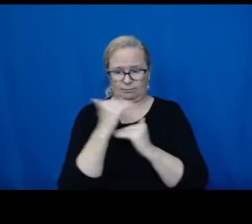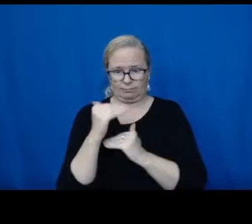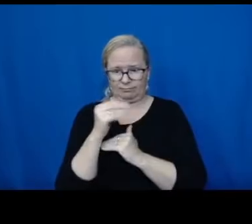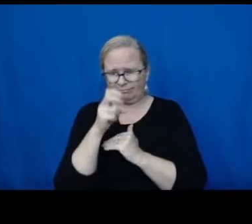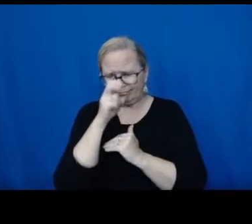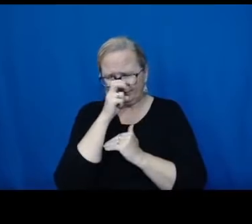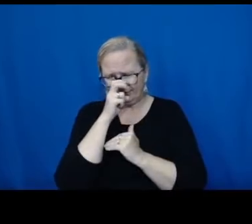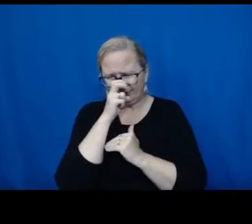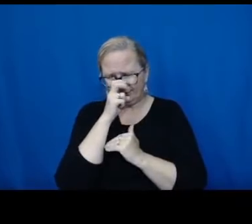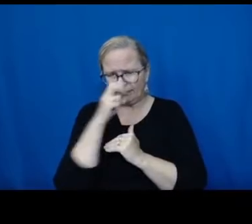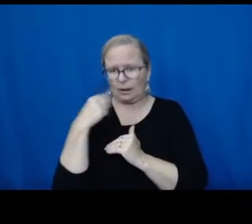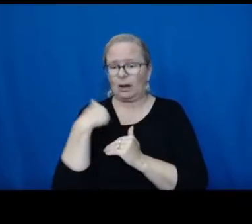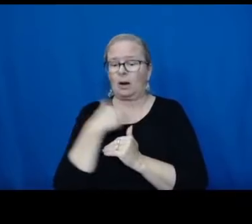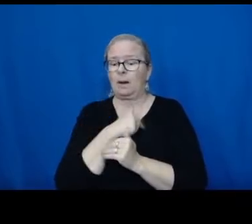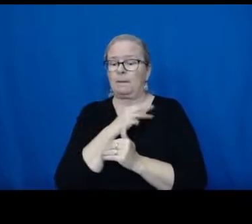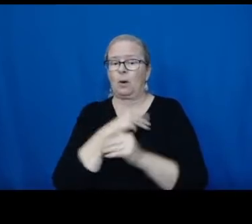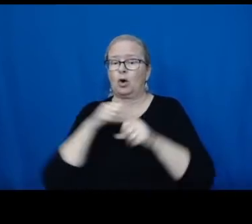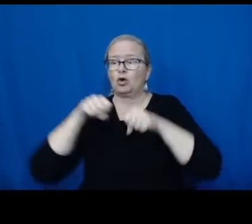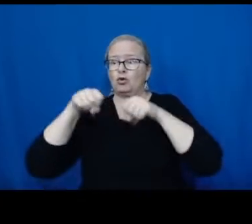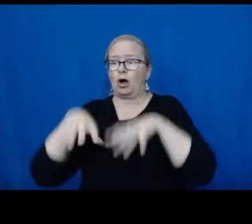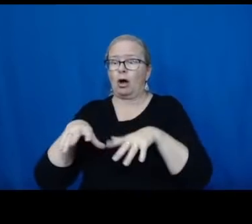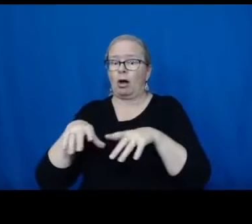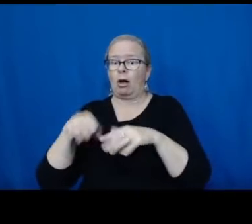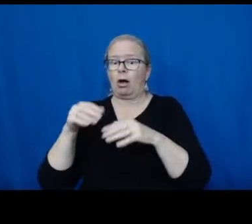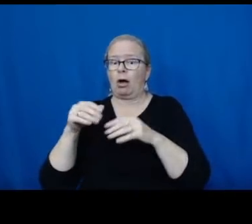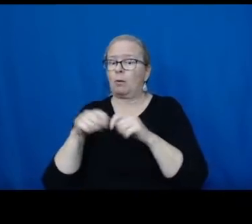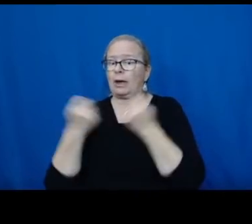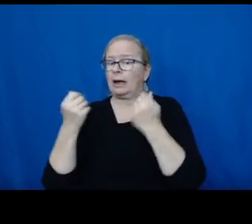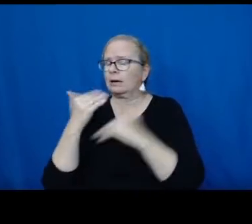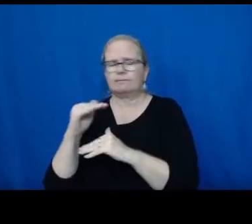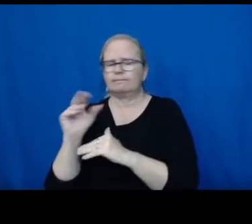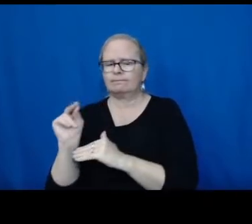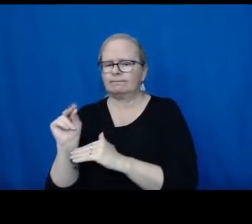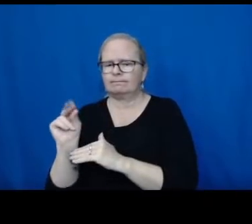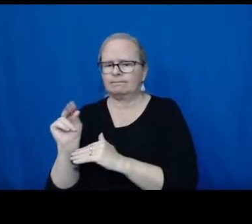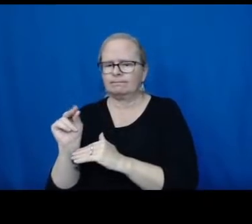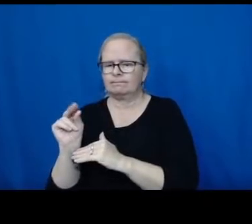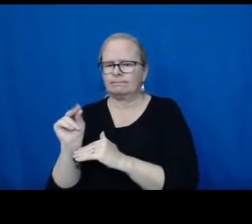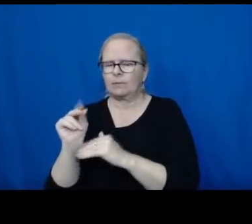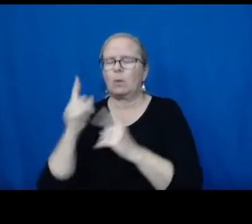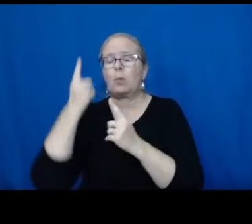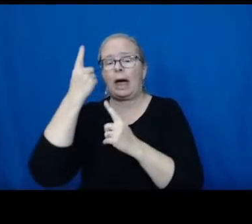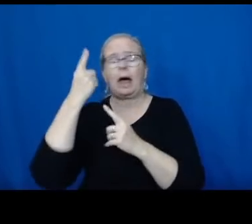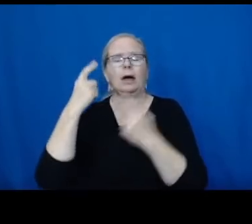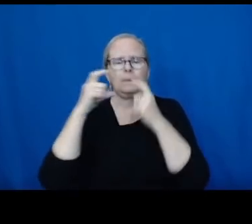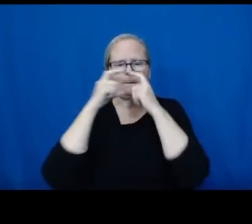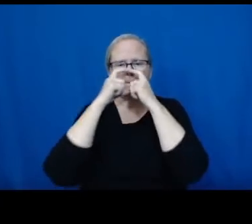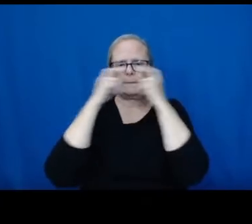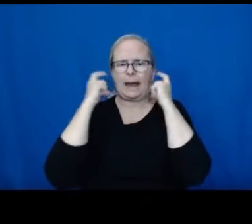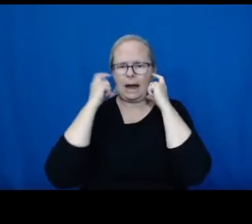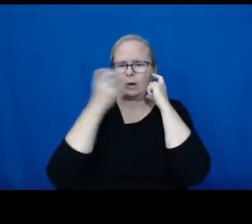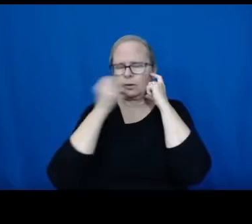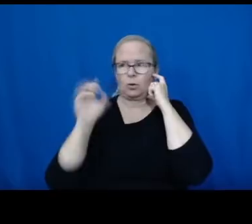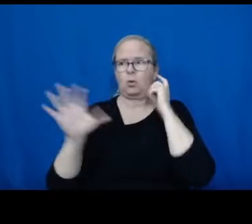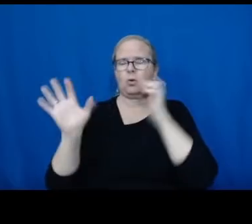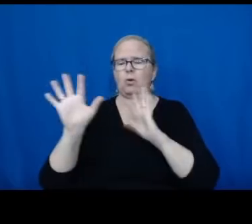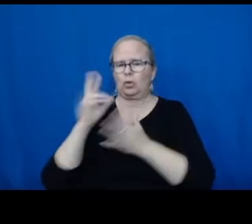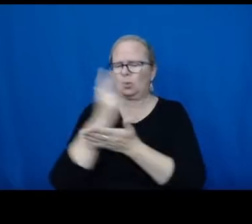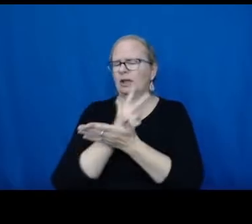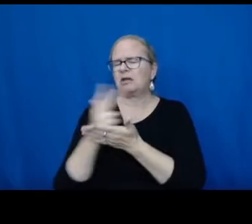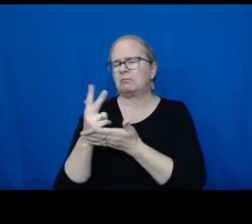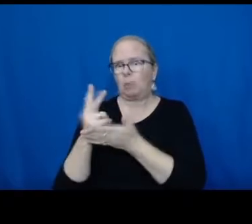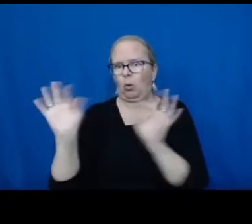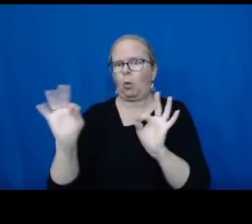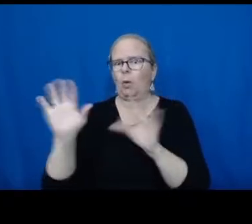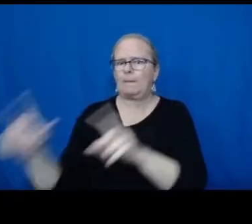was retracted. We have seen a change in the overall tone in terms of both government and then some of the directives that